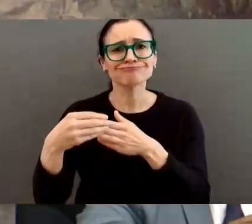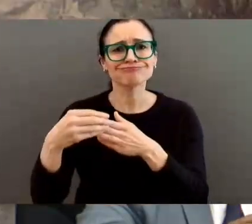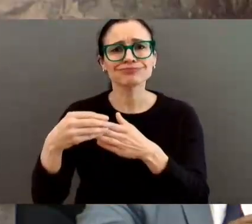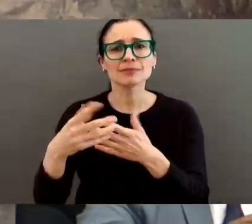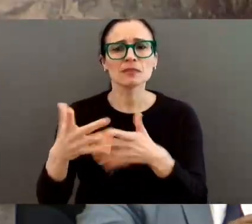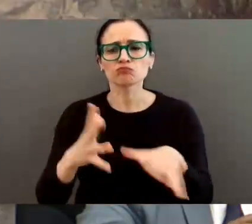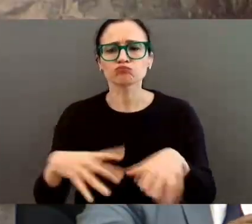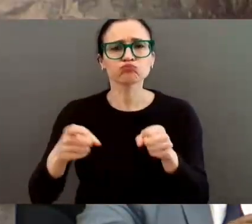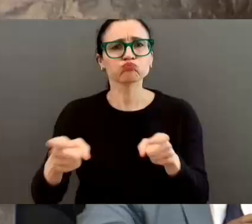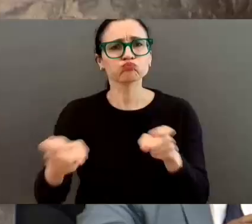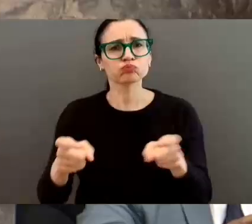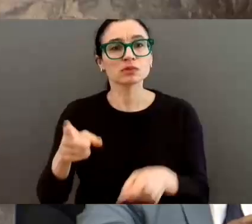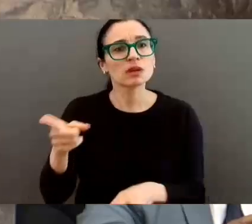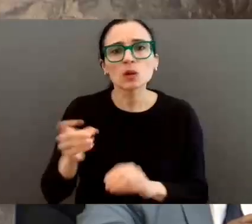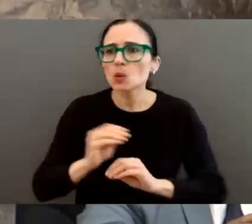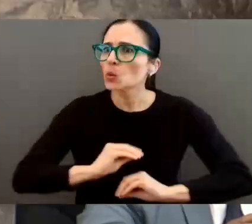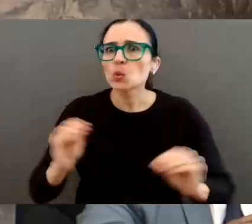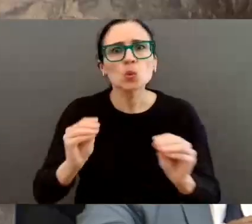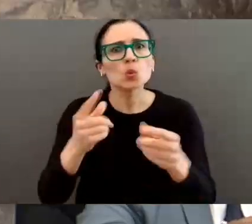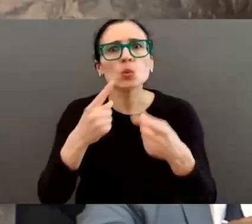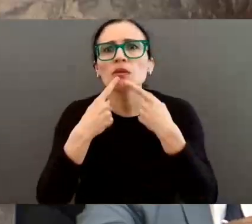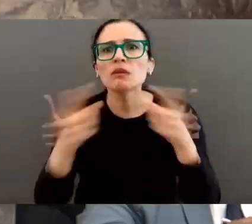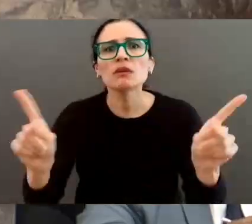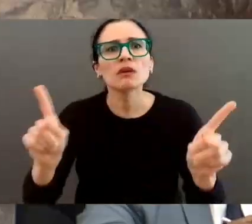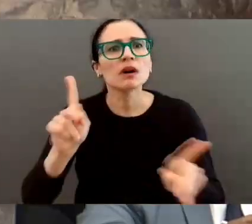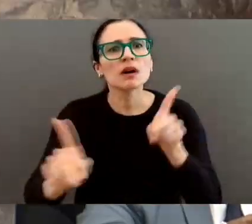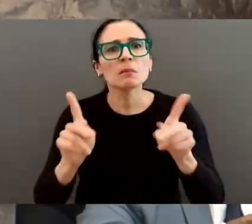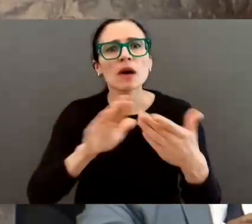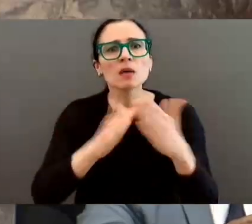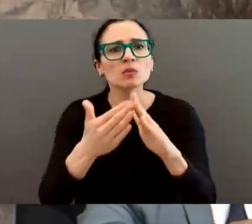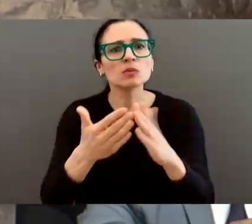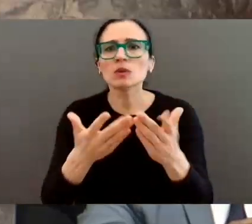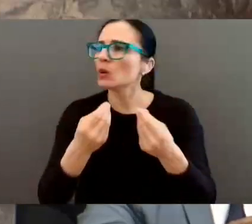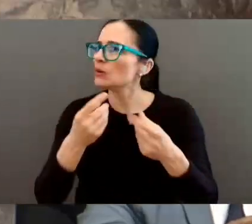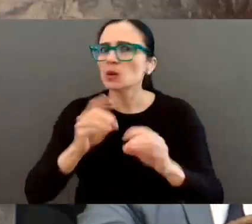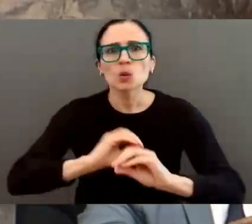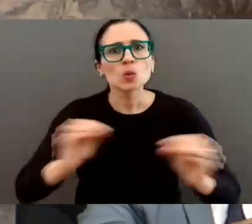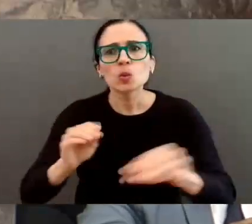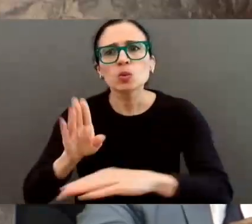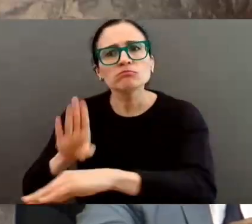knew Bryant was acting as the downtown east side czar.